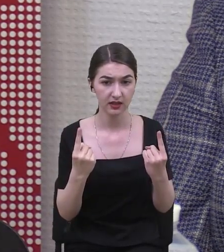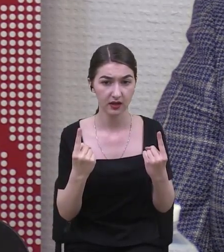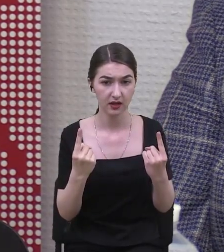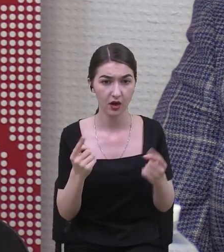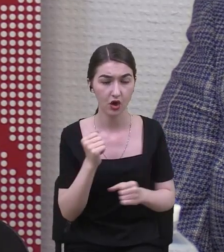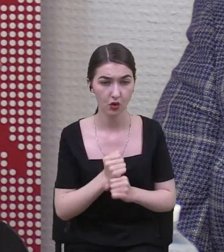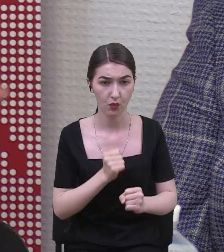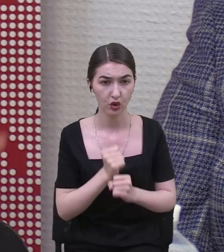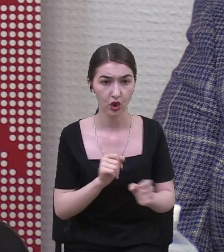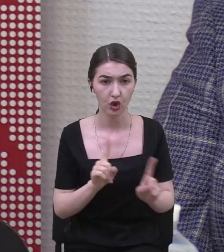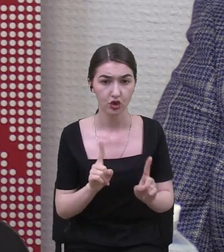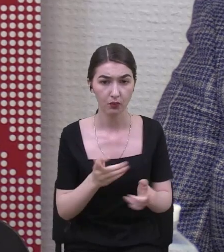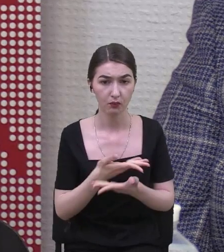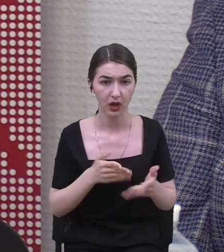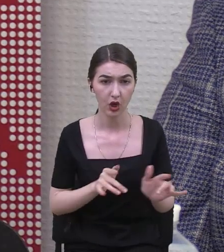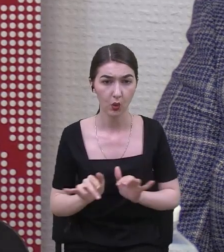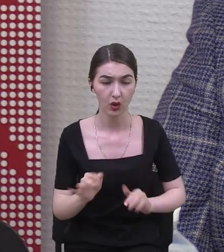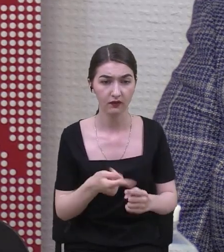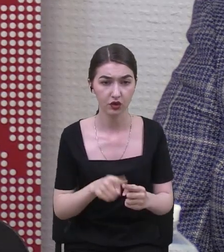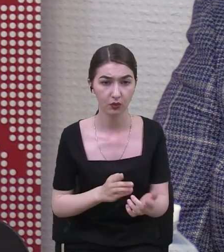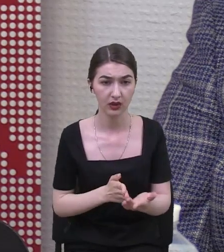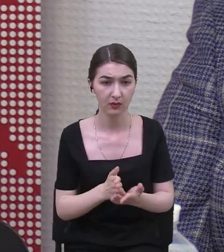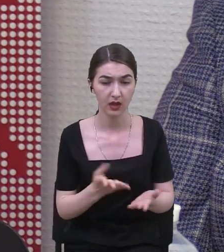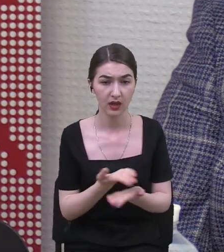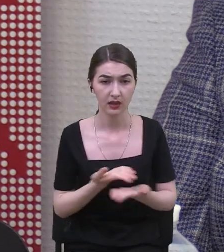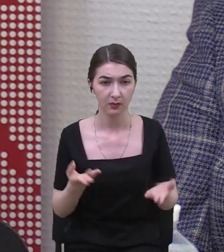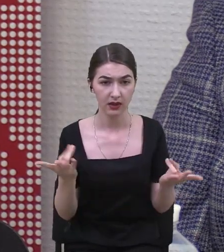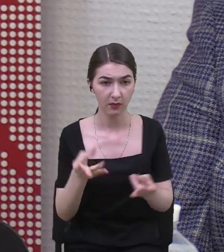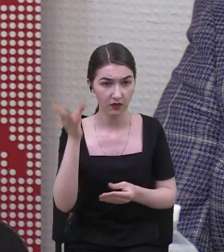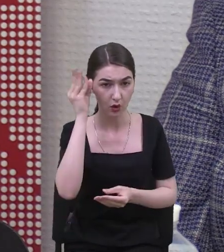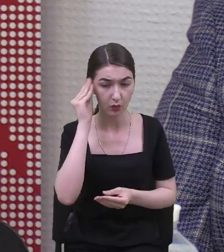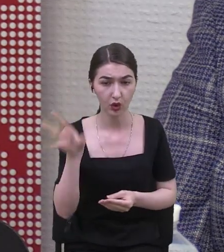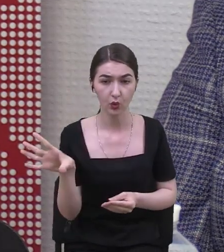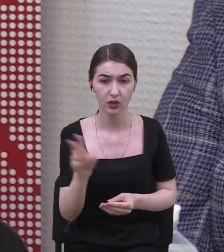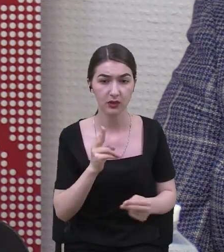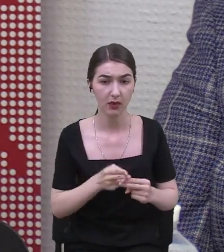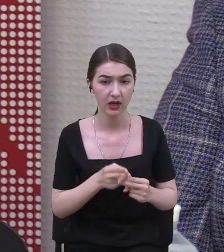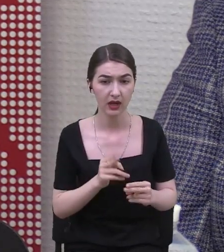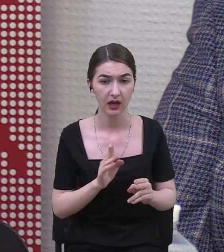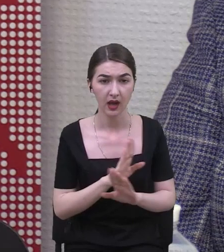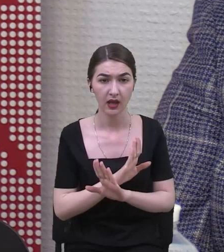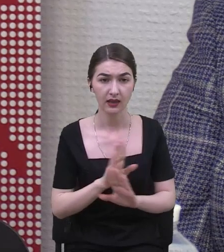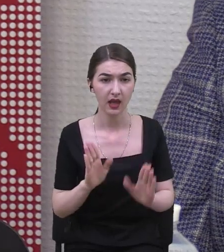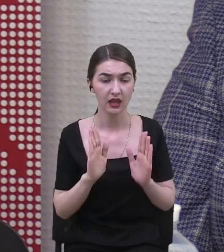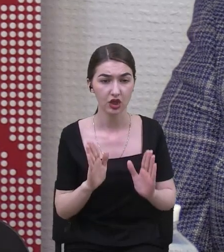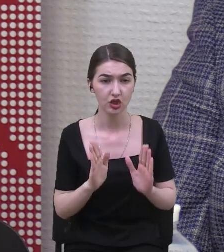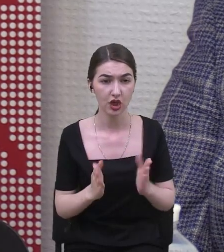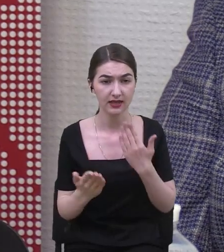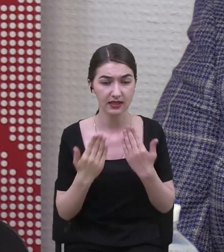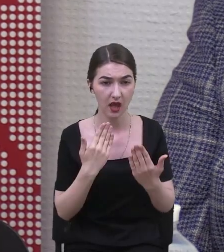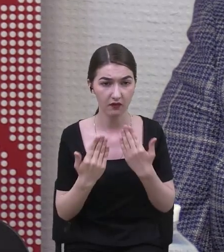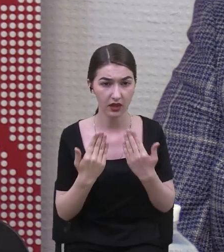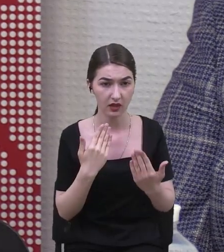this, we need to consider all the barriers, not just the attitudes of persons with disabilities. And we can start within our